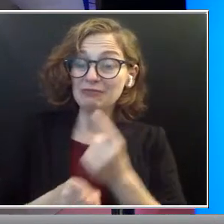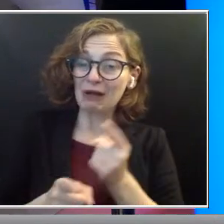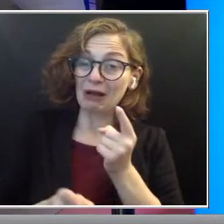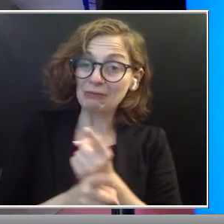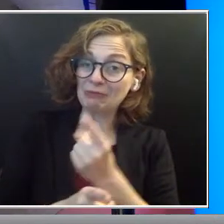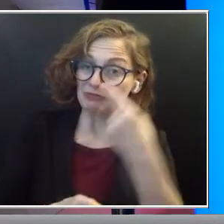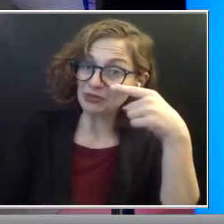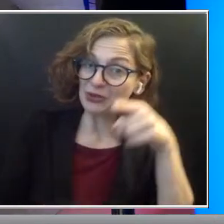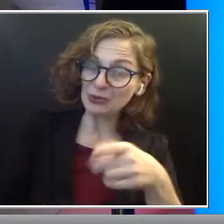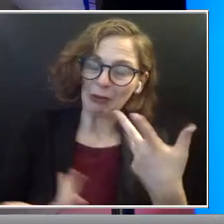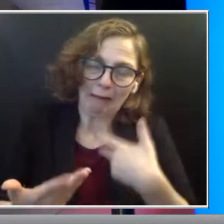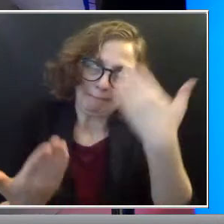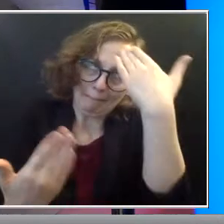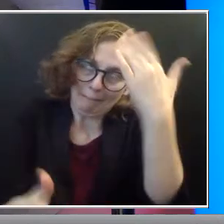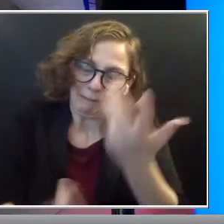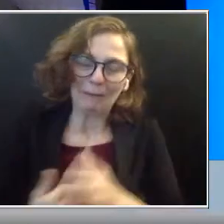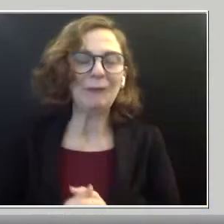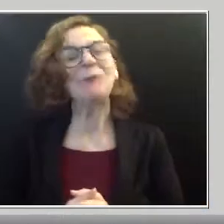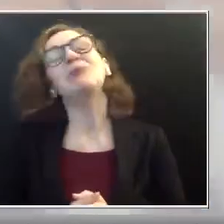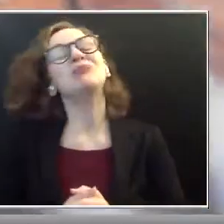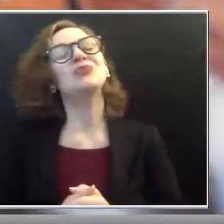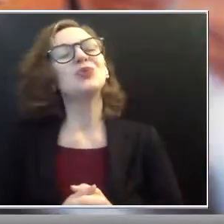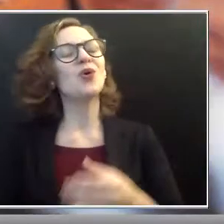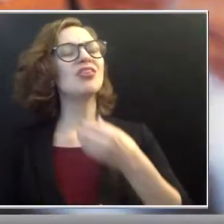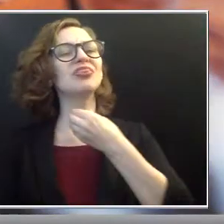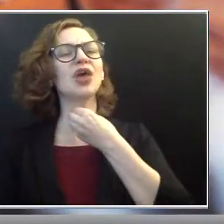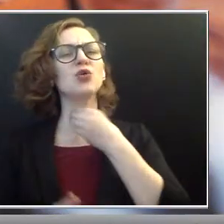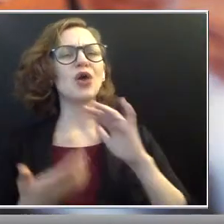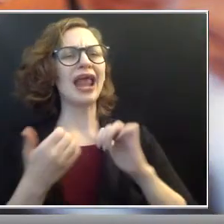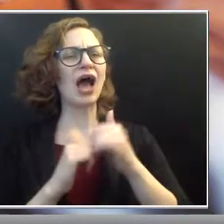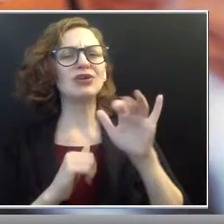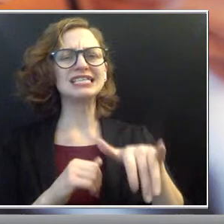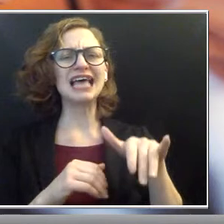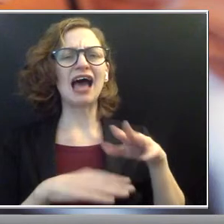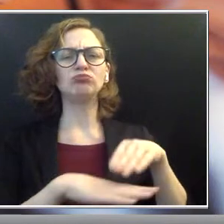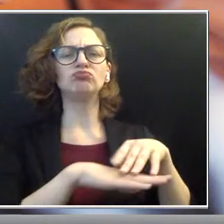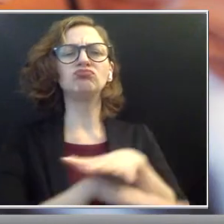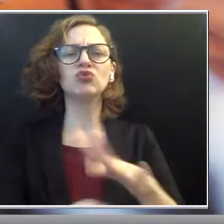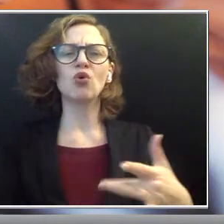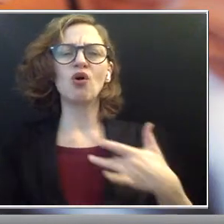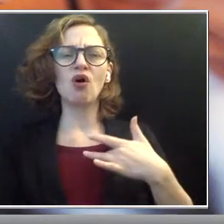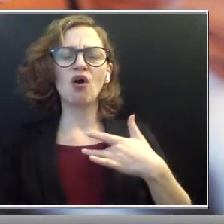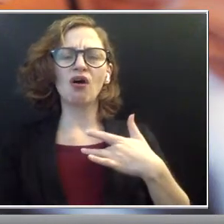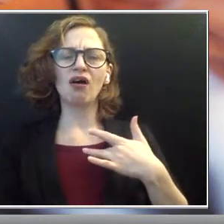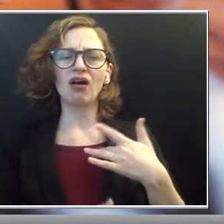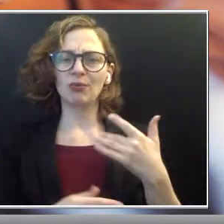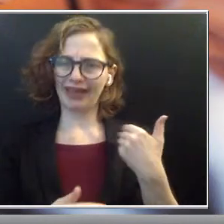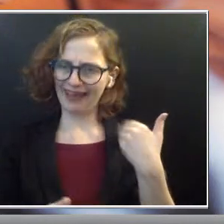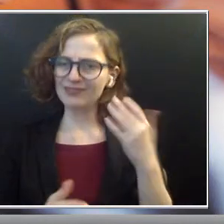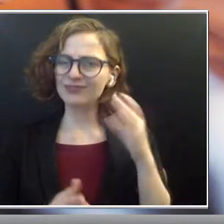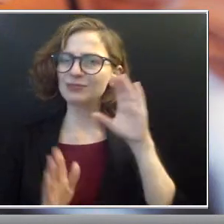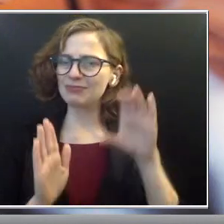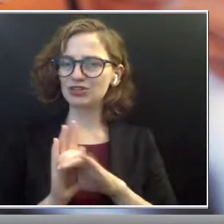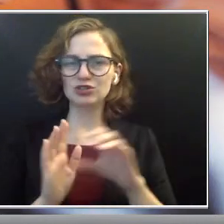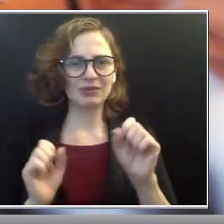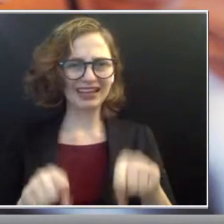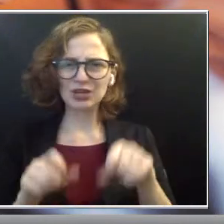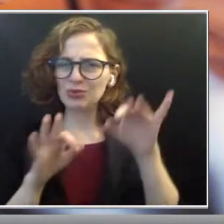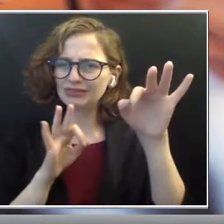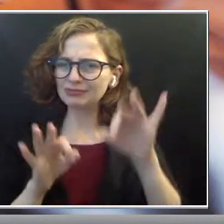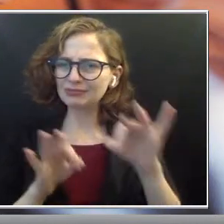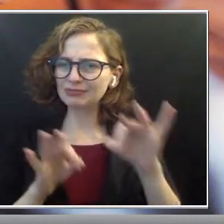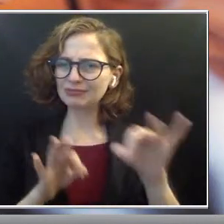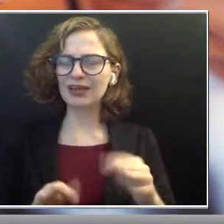regulate your heart? We have some images to show of what the thyroid does. Can you talk a little bit about this, what the thyroid does to your